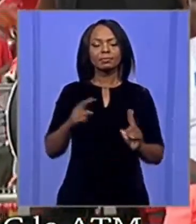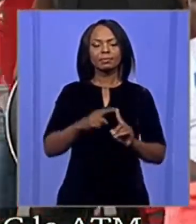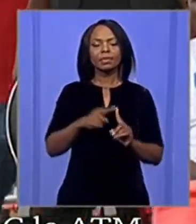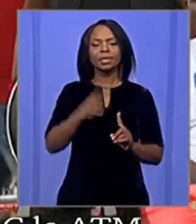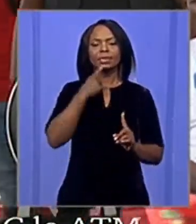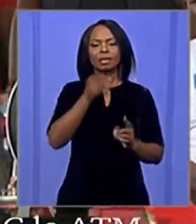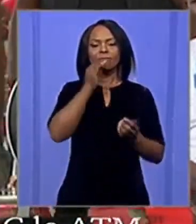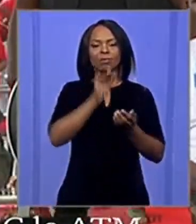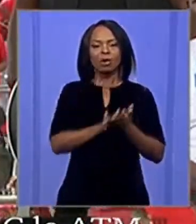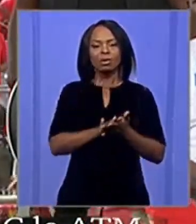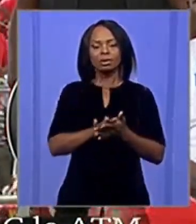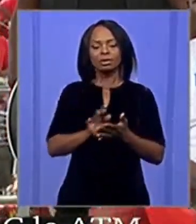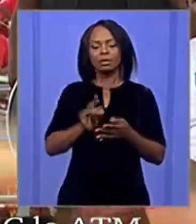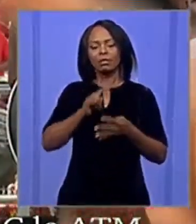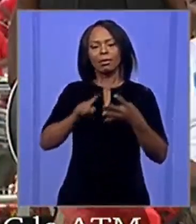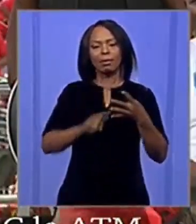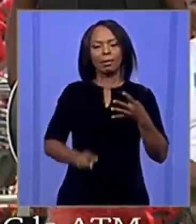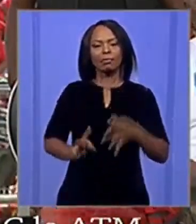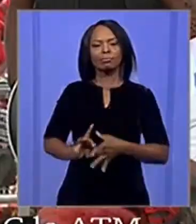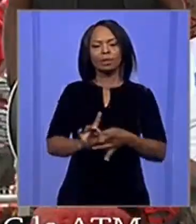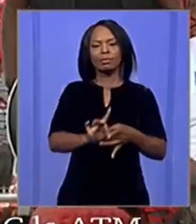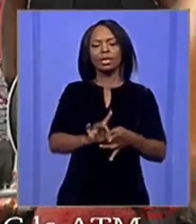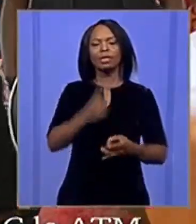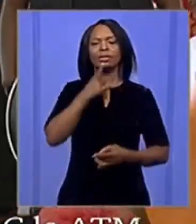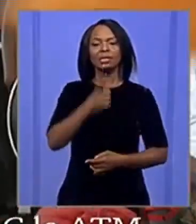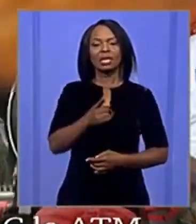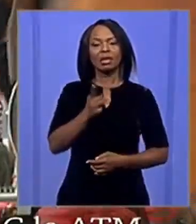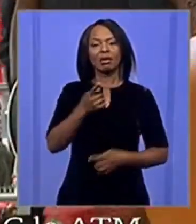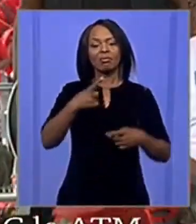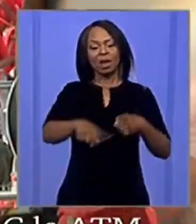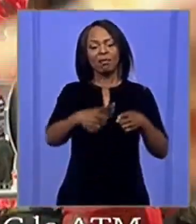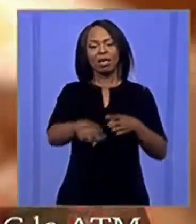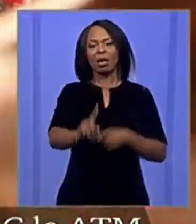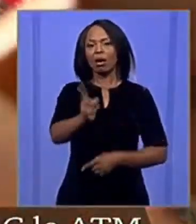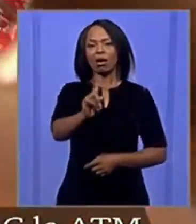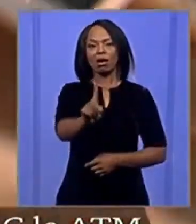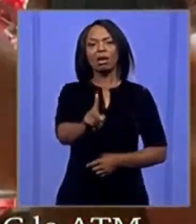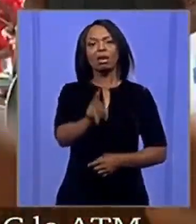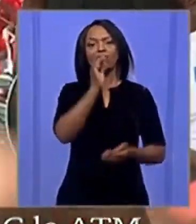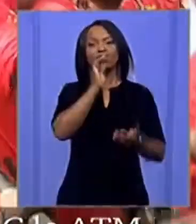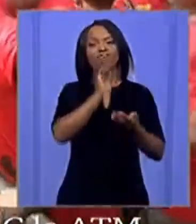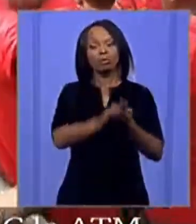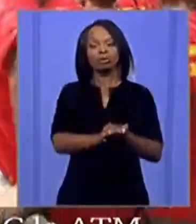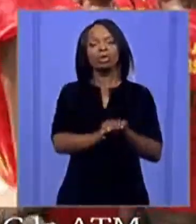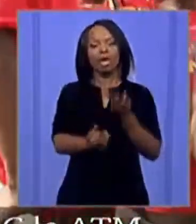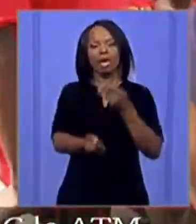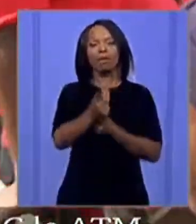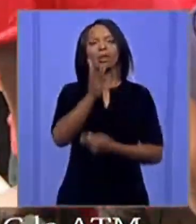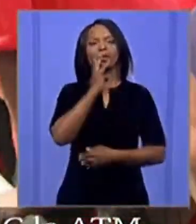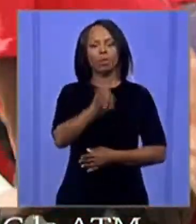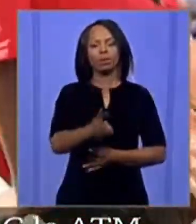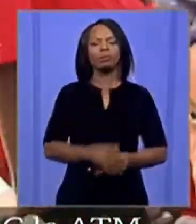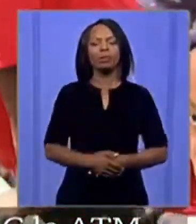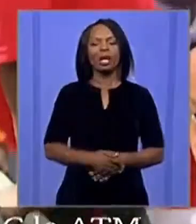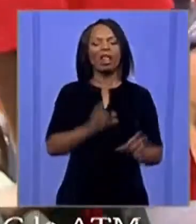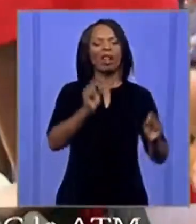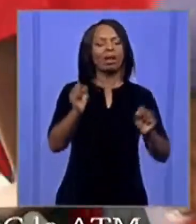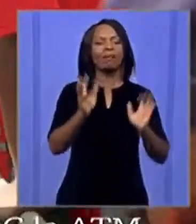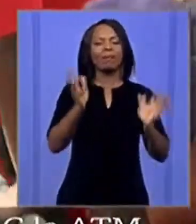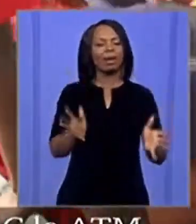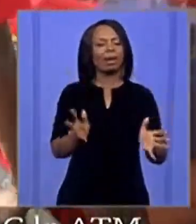la EFF ga se metshameko. A re ditshepiso tsa bone tsa ditlhopho di tlile go diragala. Tsone di akaretsa go fedisa